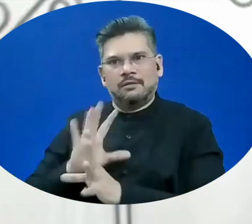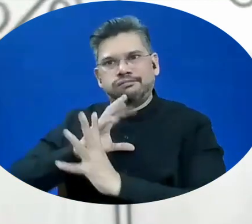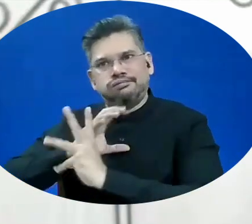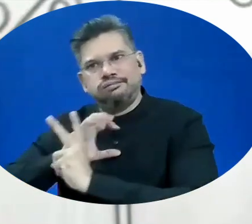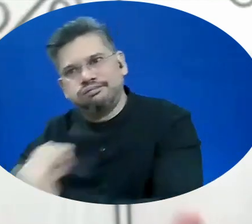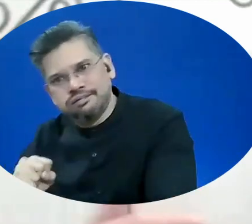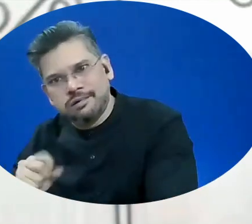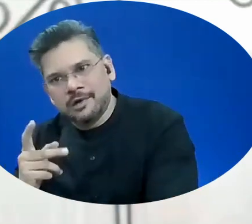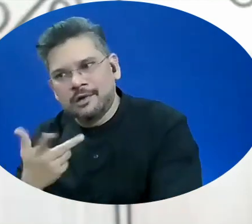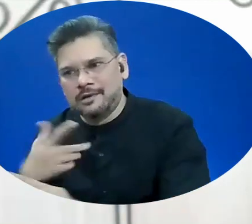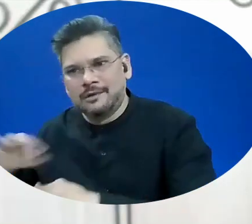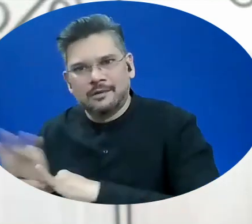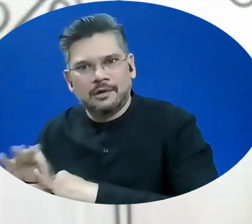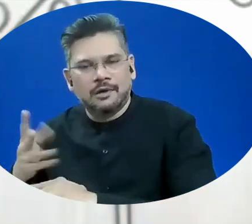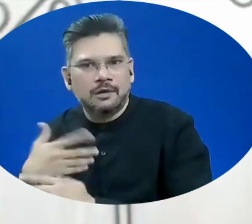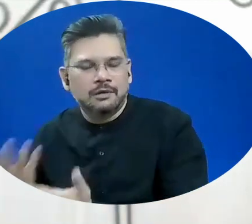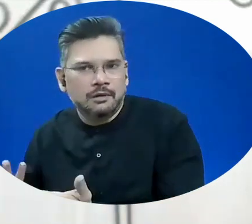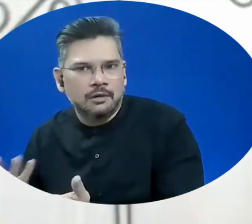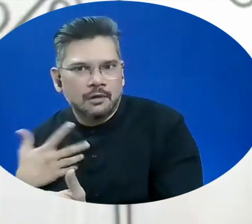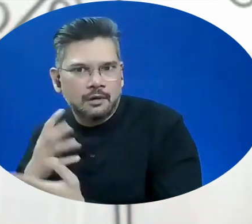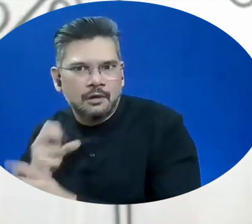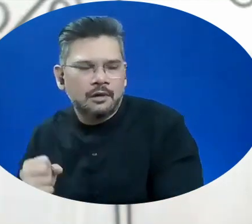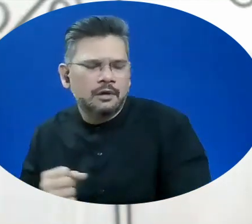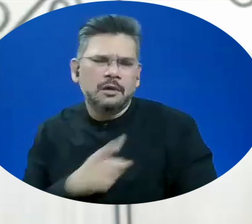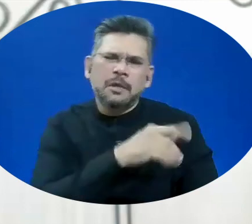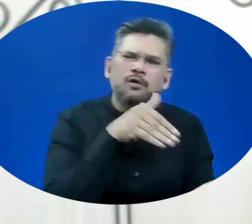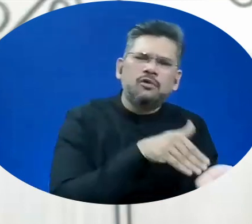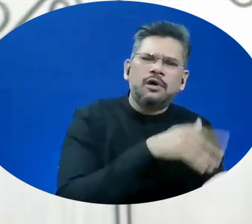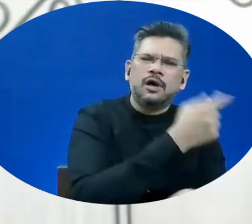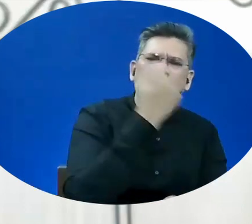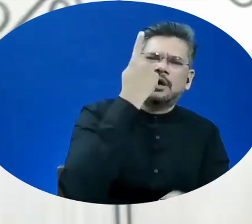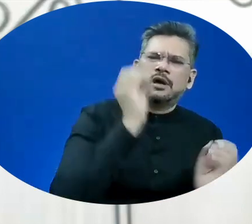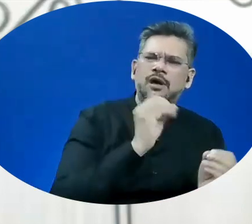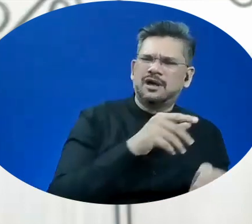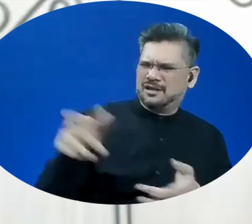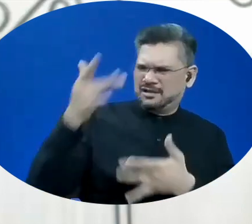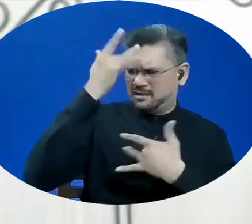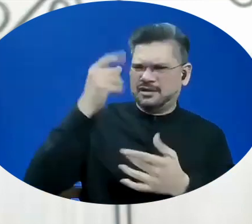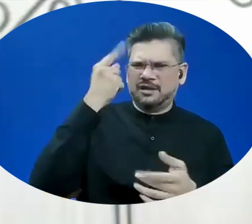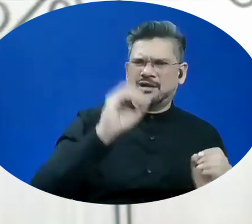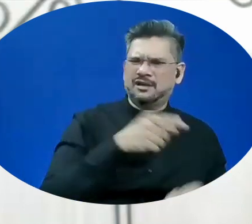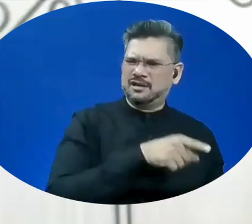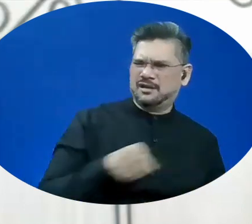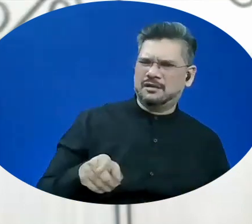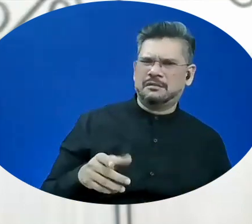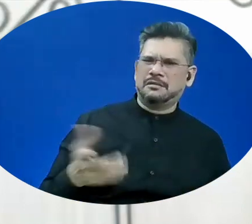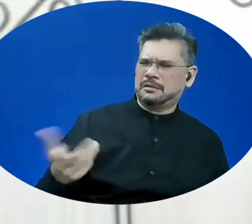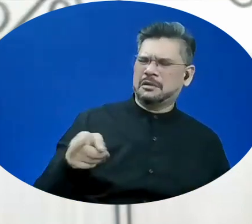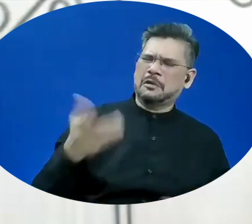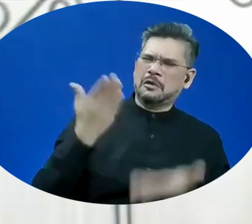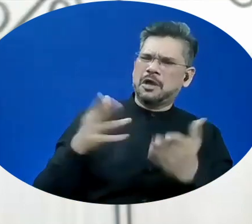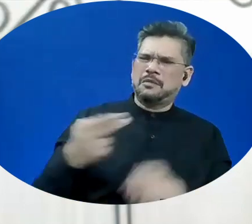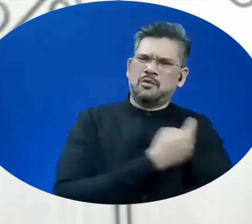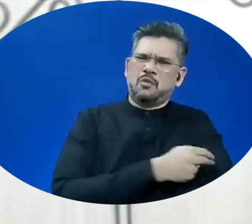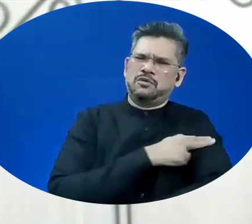truly my partner. But the doctors didn't understand the disease. When they said he was diagnosed, they said to me, you have to consider putting him in a nursing home. And that's also